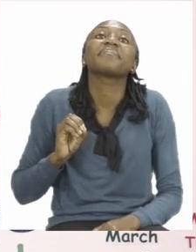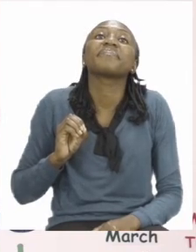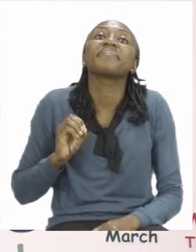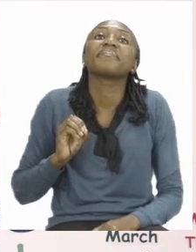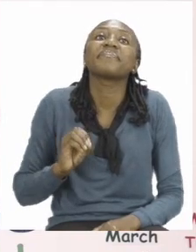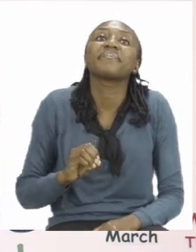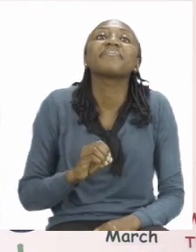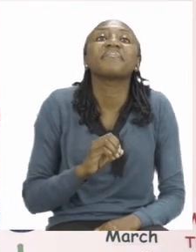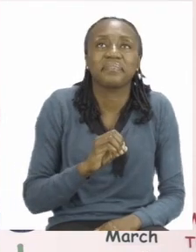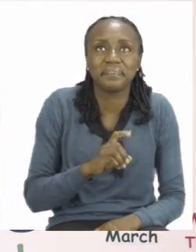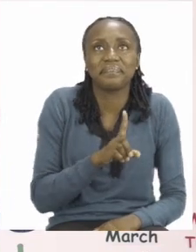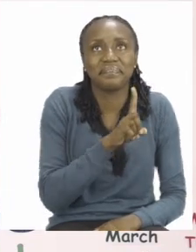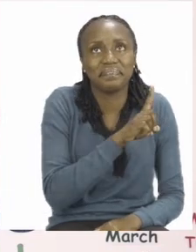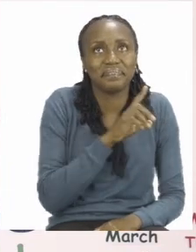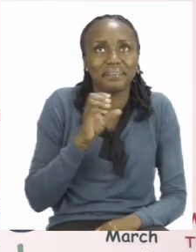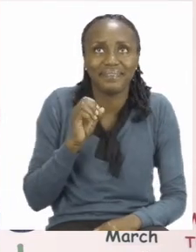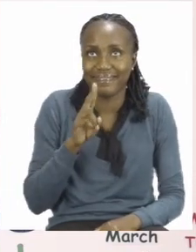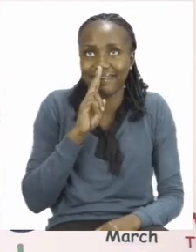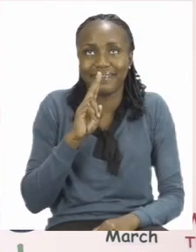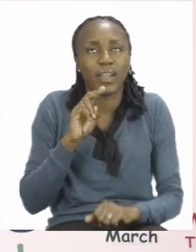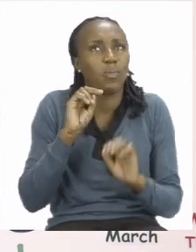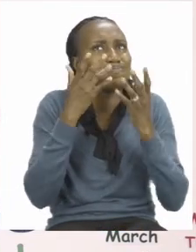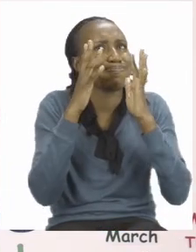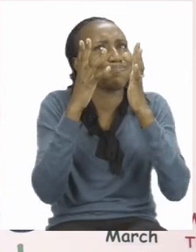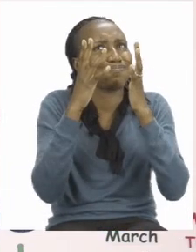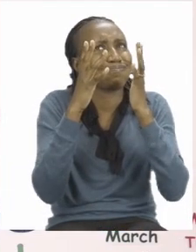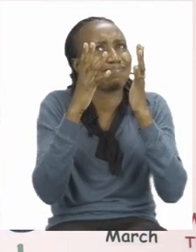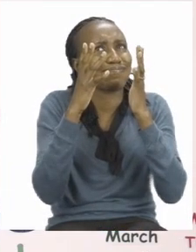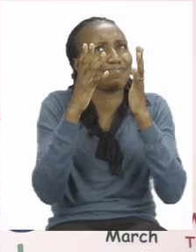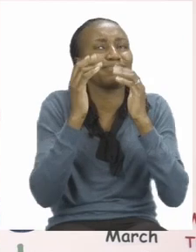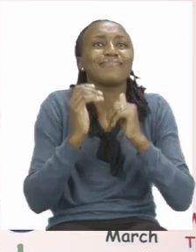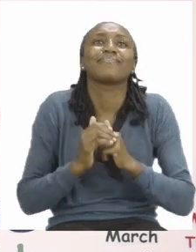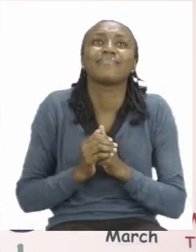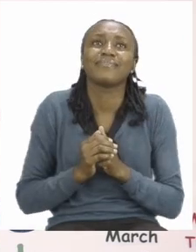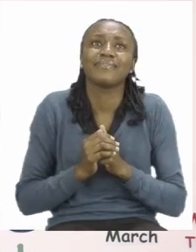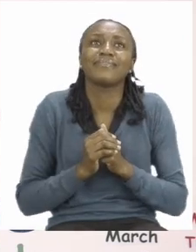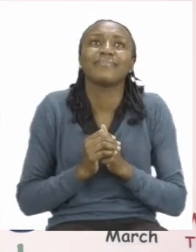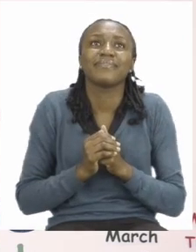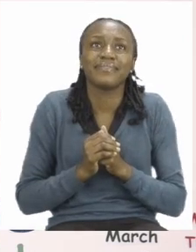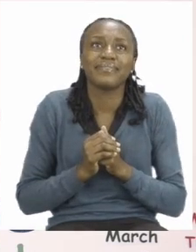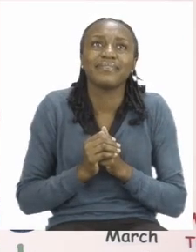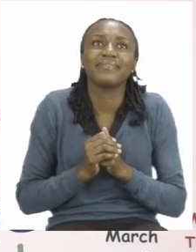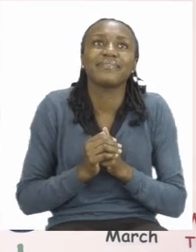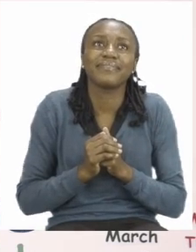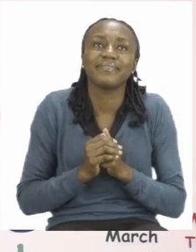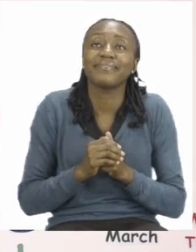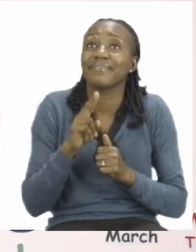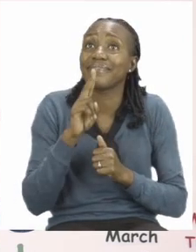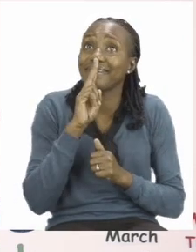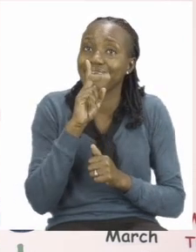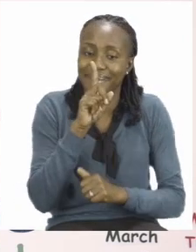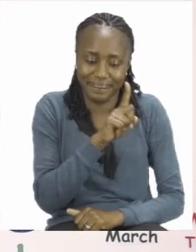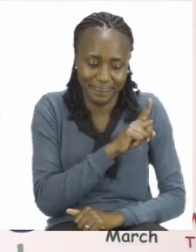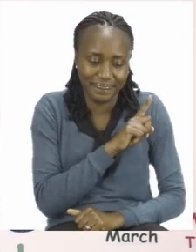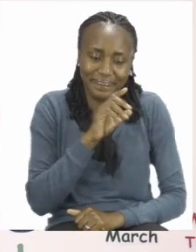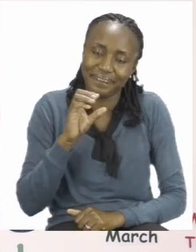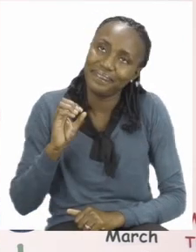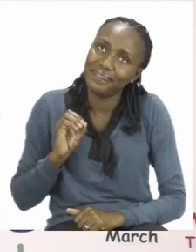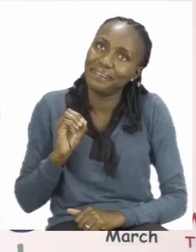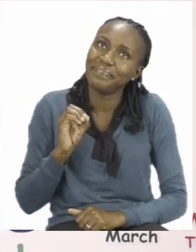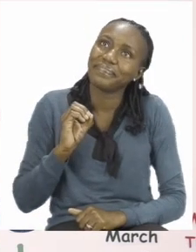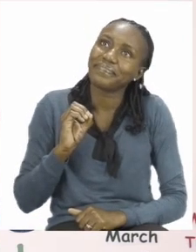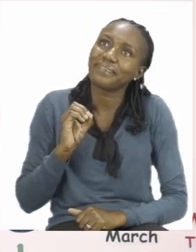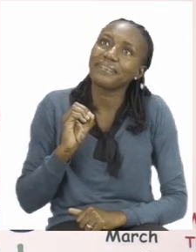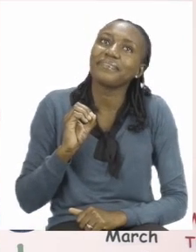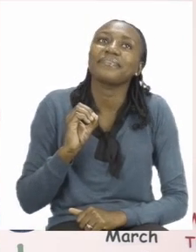10. Good job, everyone. So when we count backwards from 20, our answer becomes